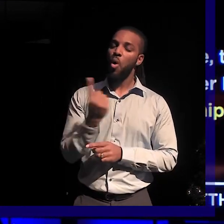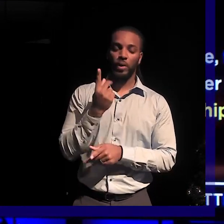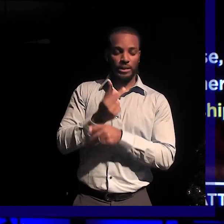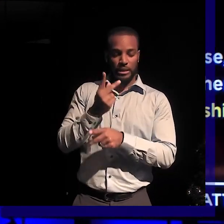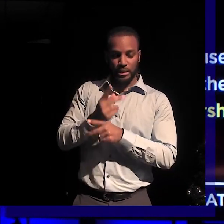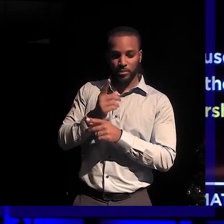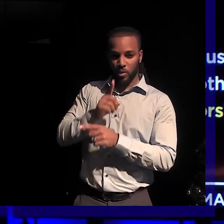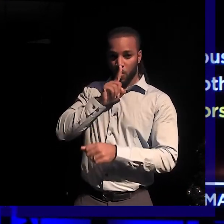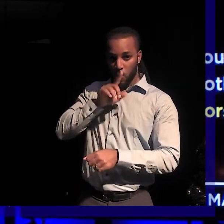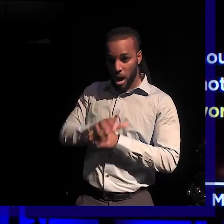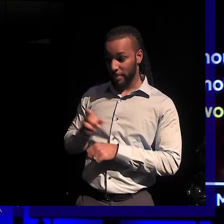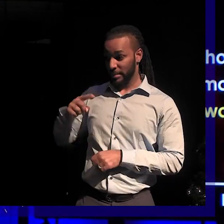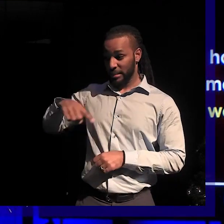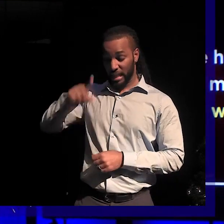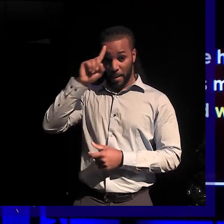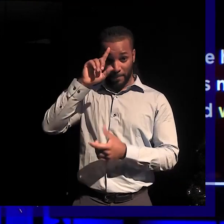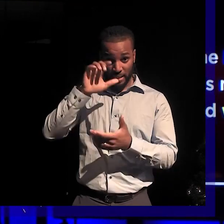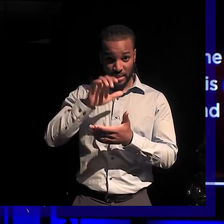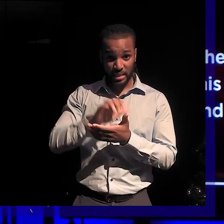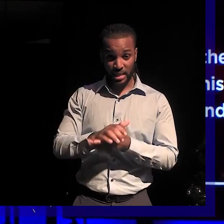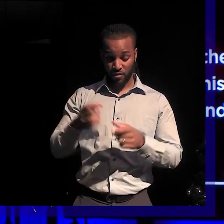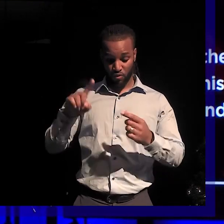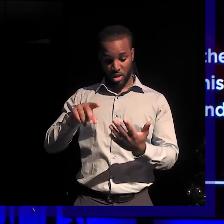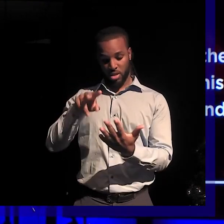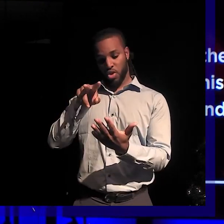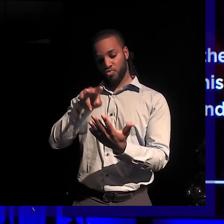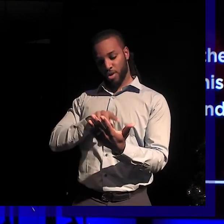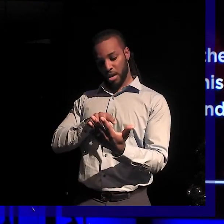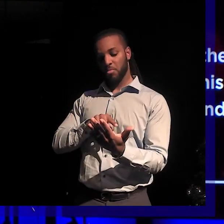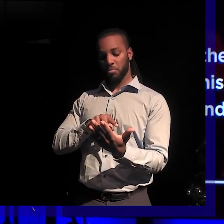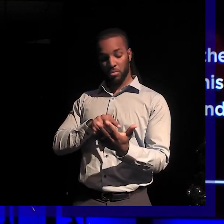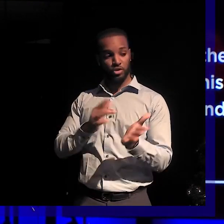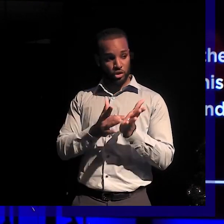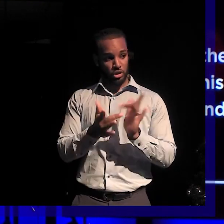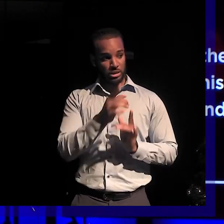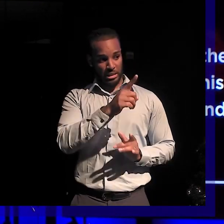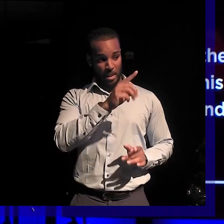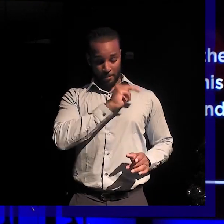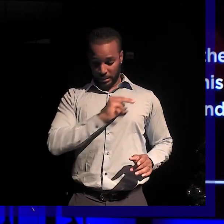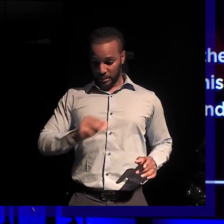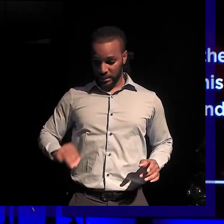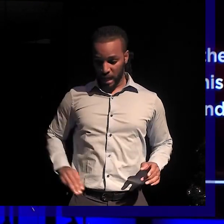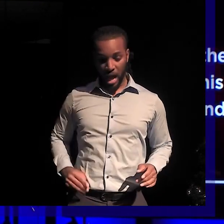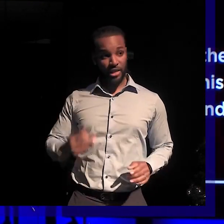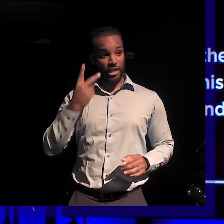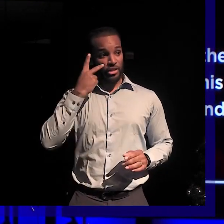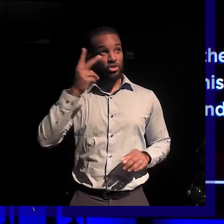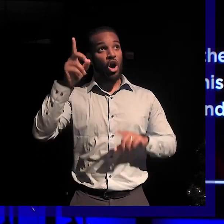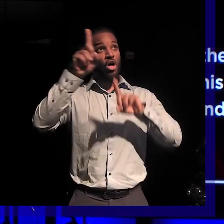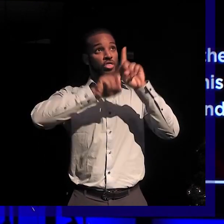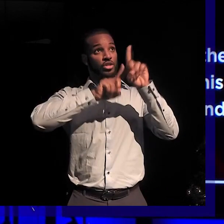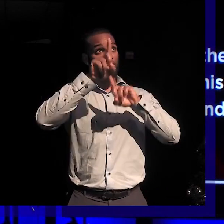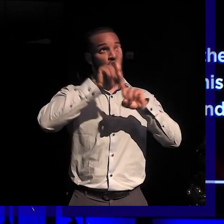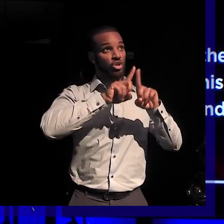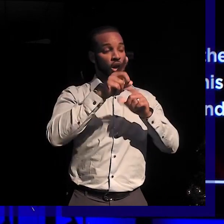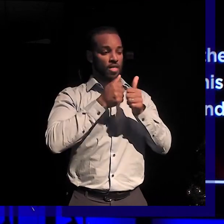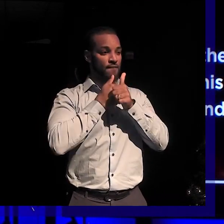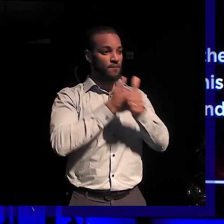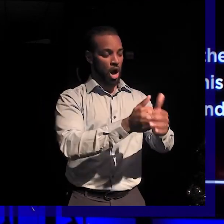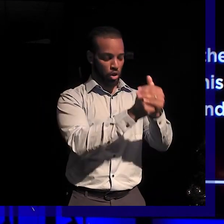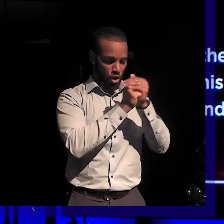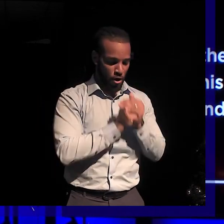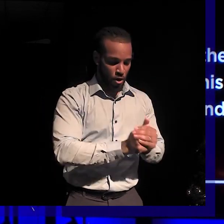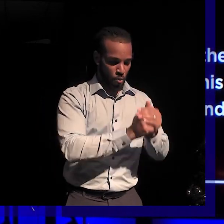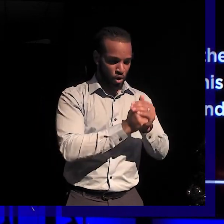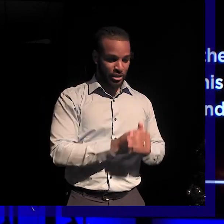what he says he will do. And they believed when they read it that Jesus was the Messiah, because they saw the star and they worshiped, and